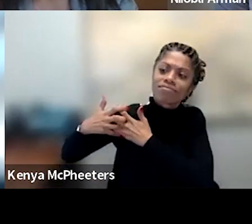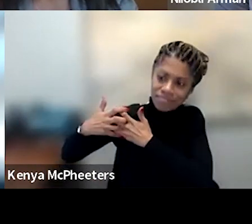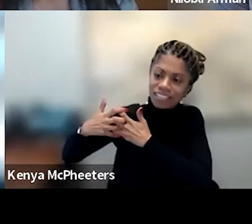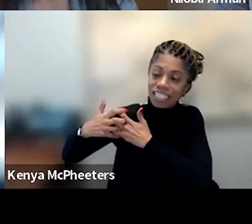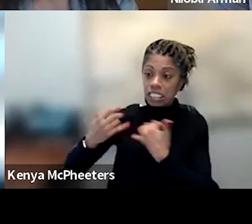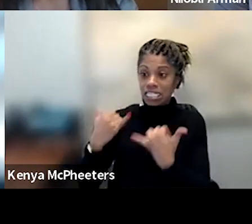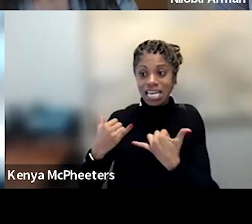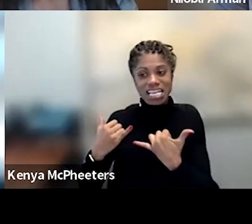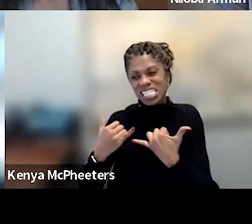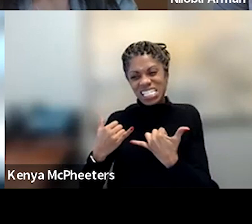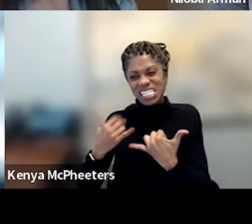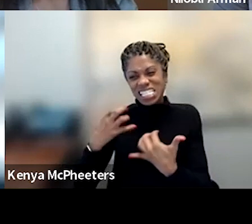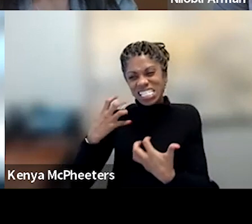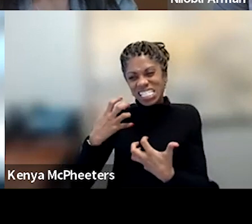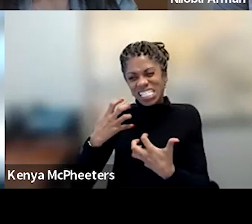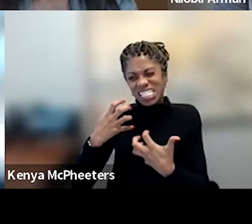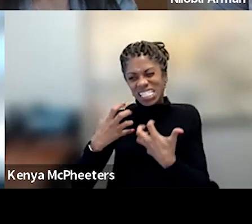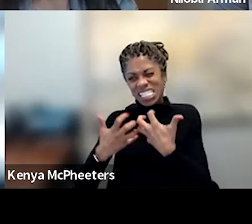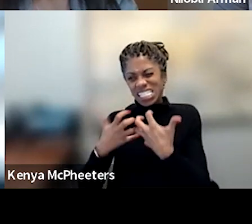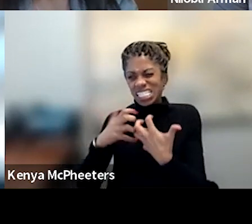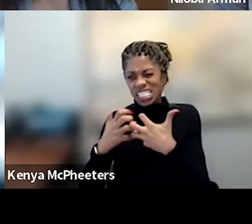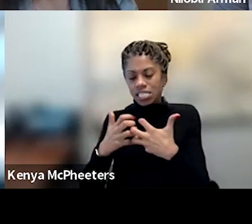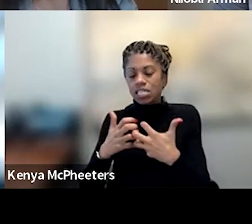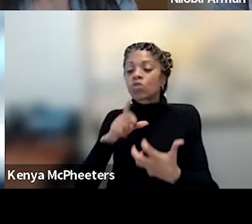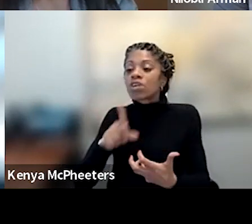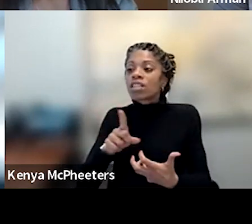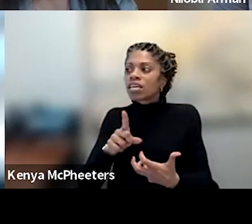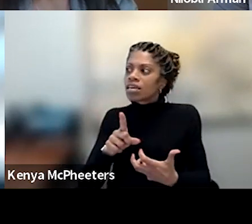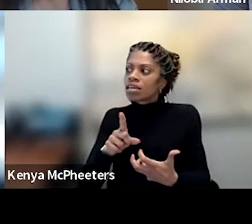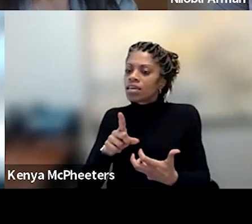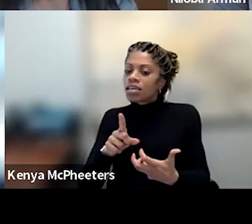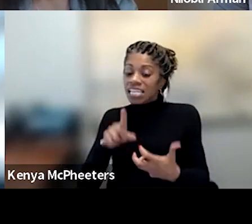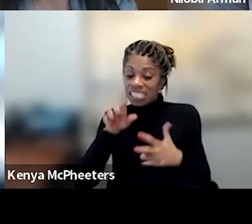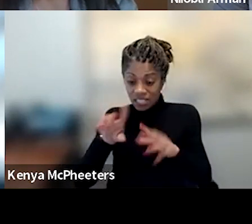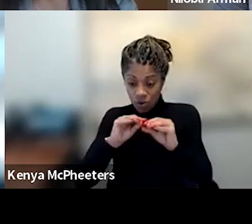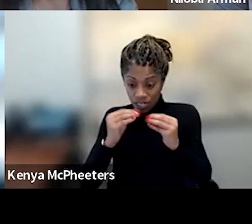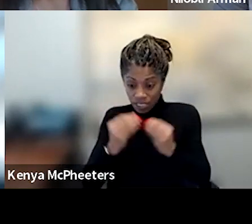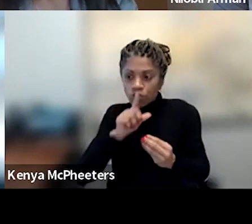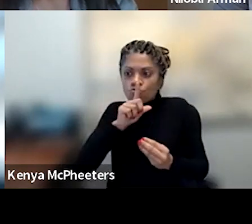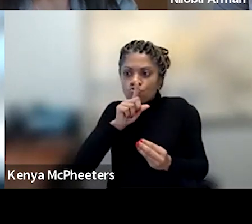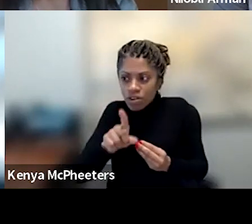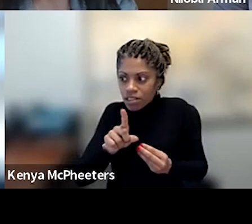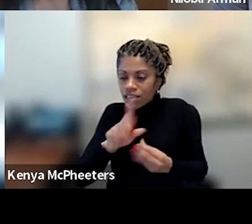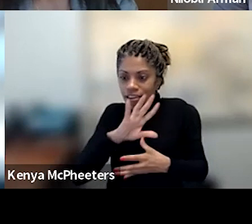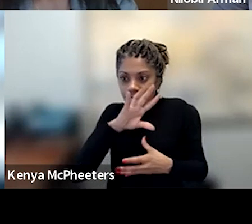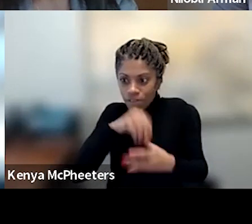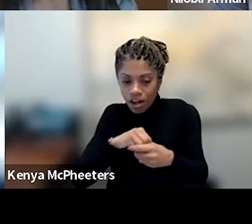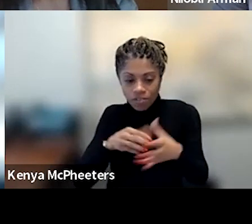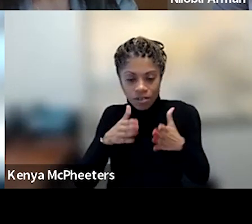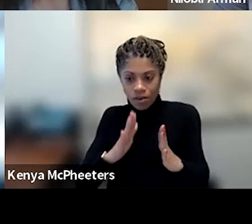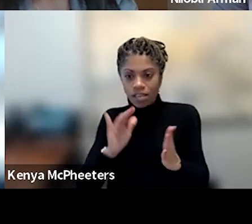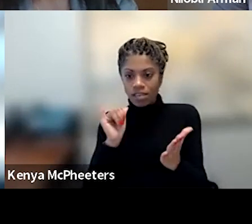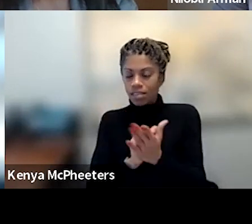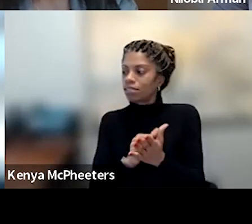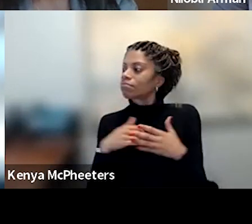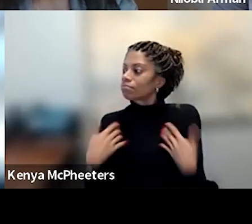like? And are we living up to the intent of this organization? And I think that that's a less